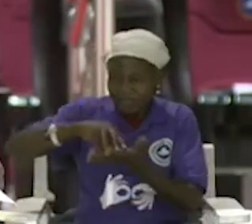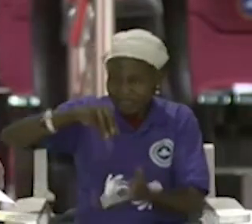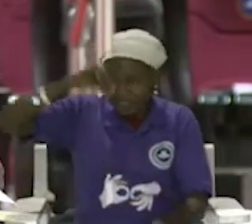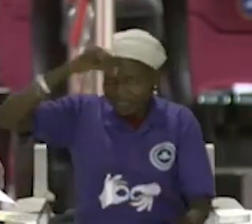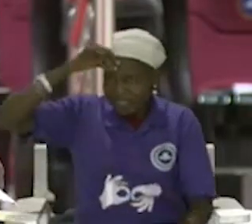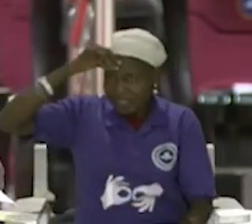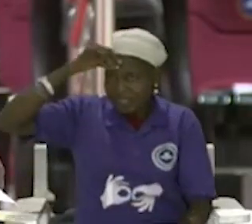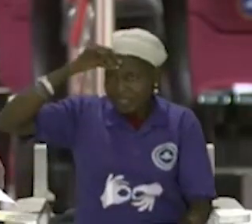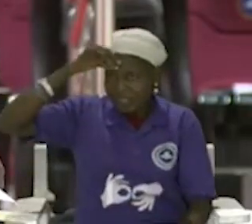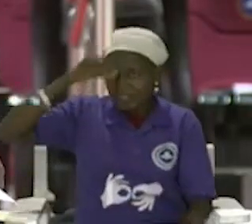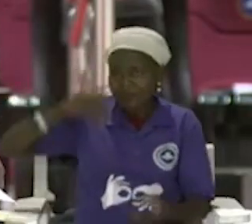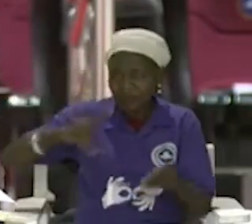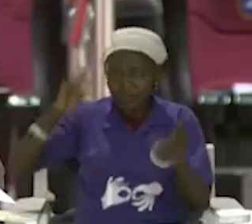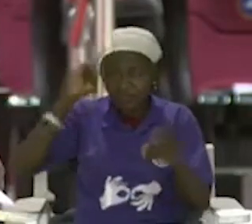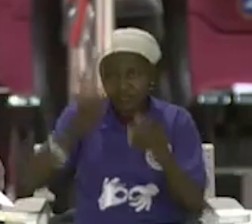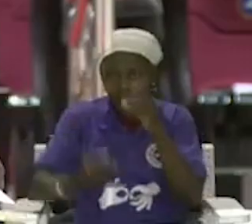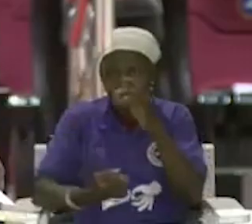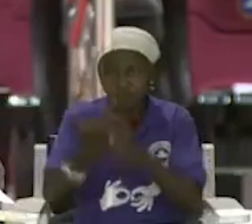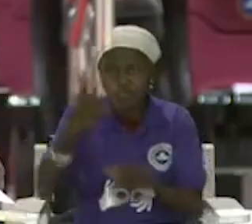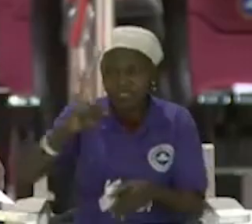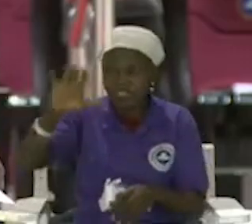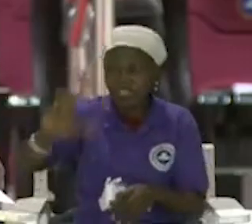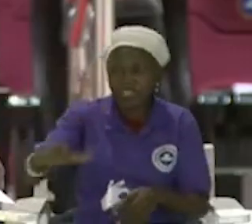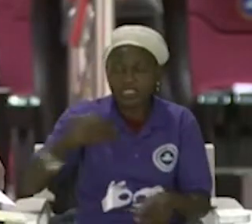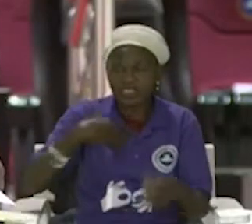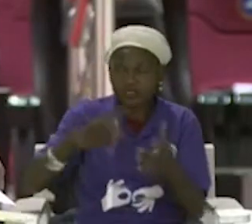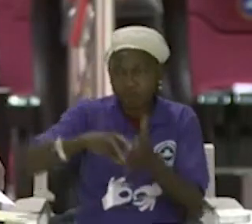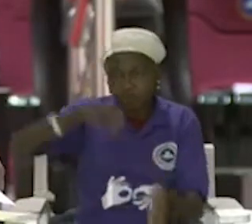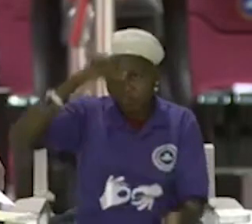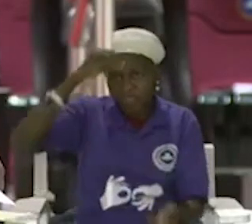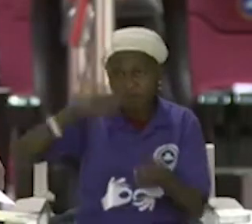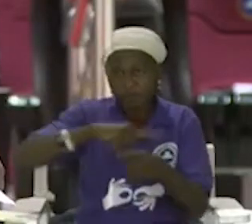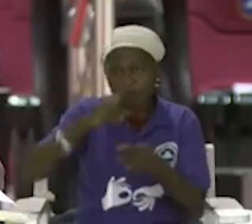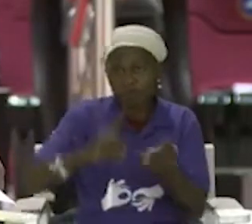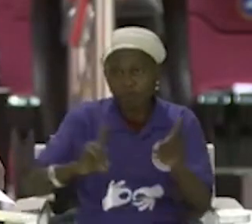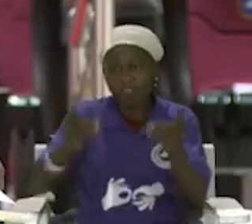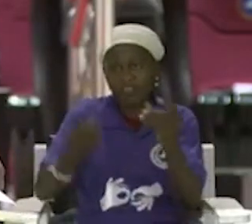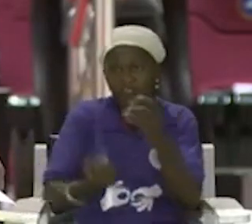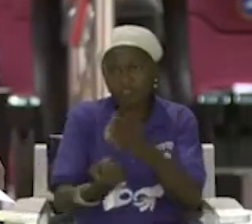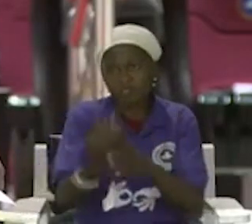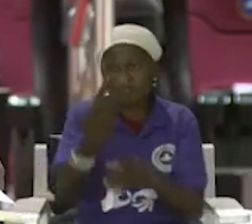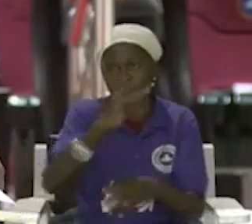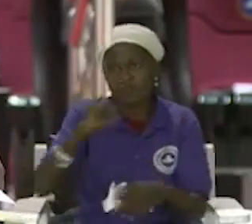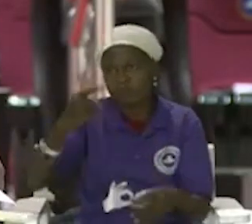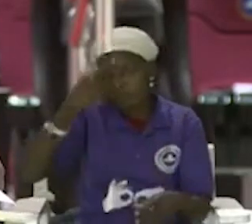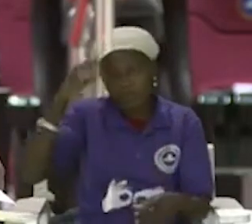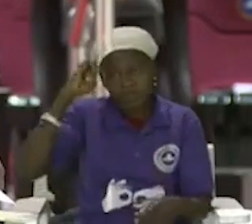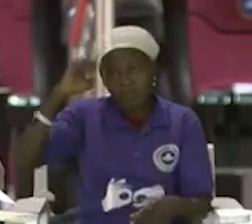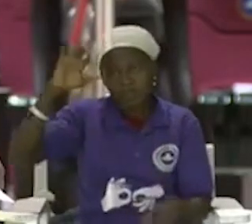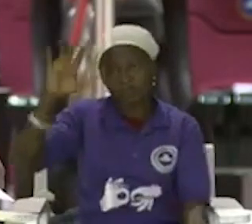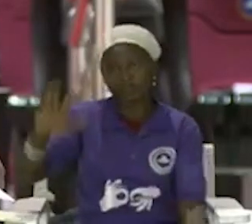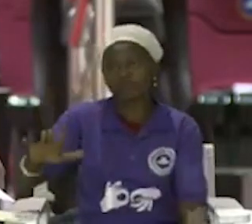while he's growing. I mean, the child has to learn while he's growing to become a son.